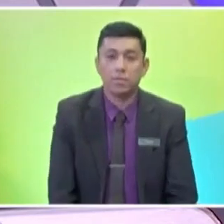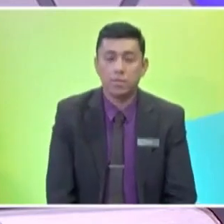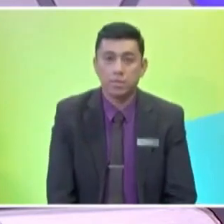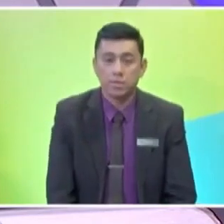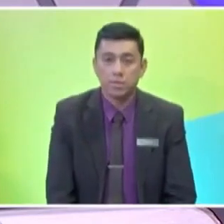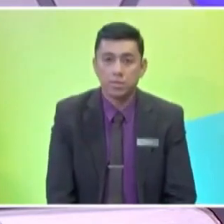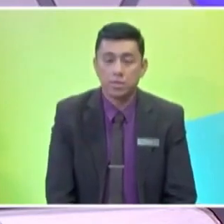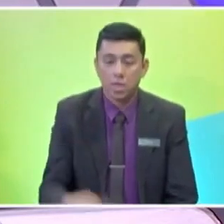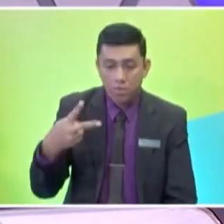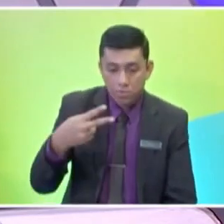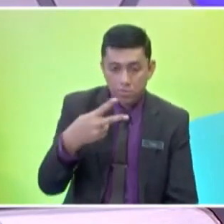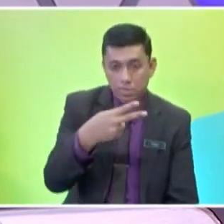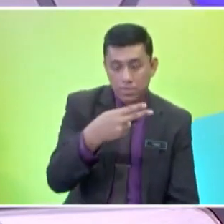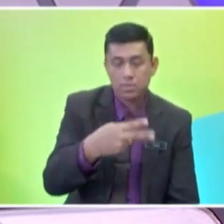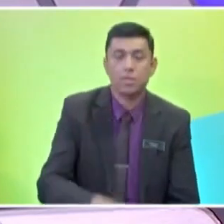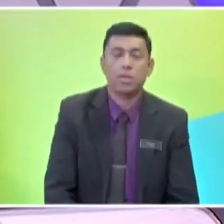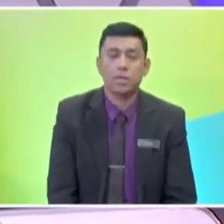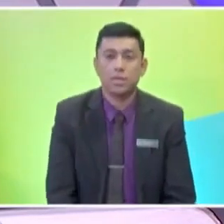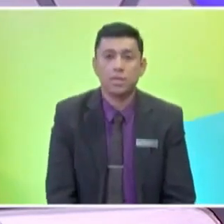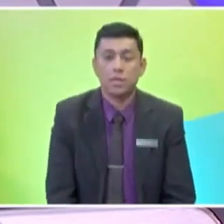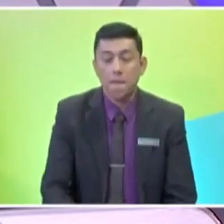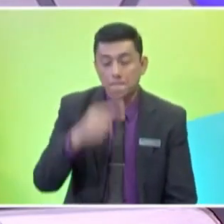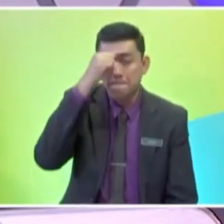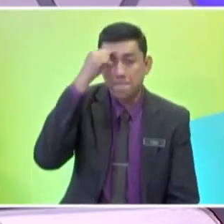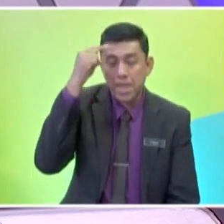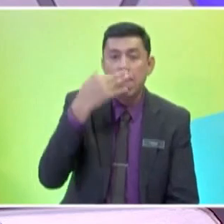of scissors. Okay. Some black color.